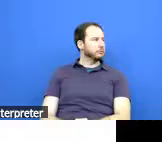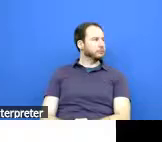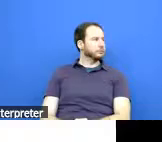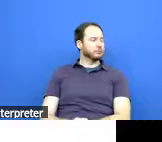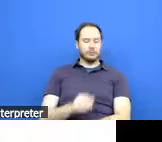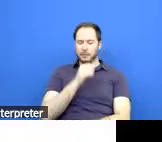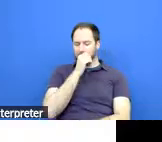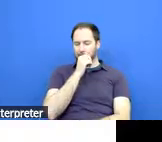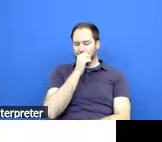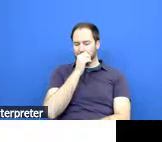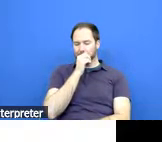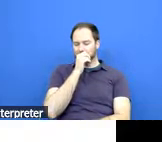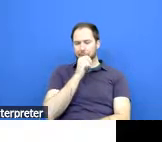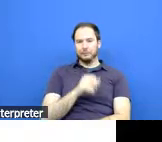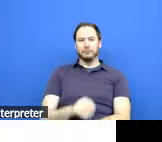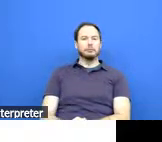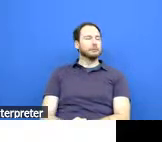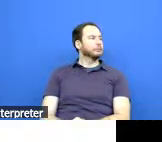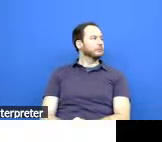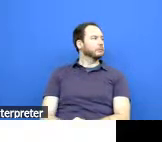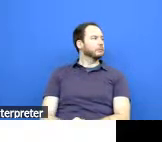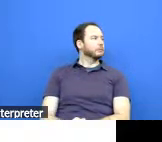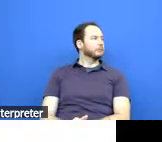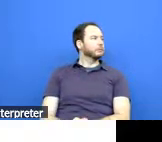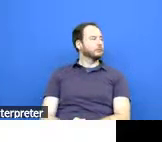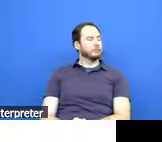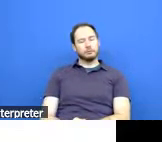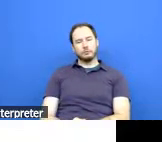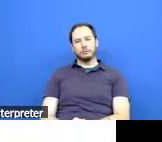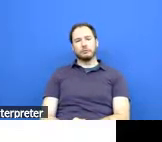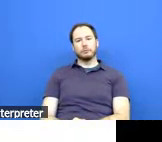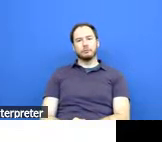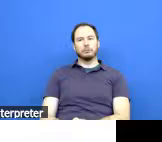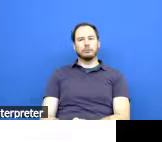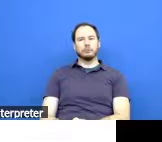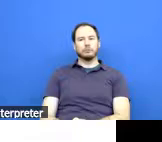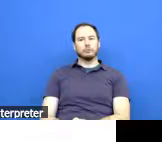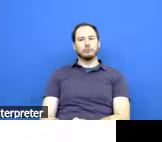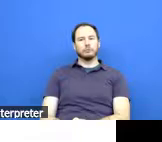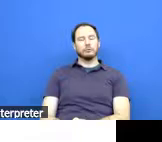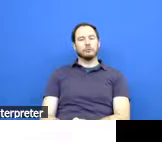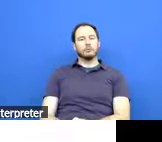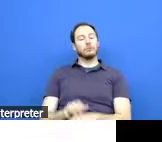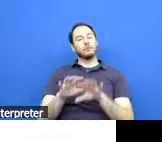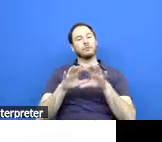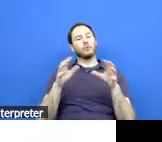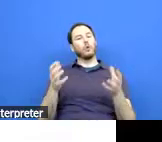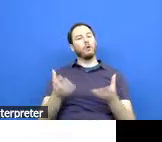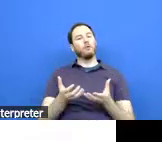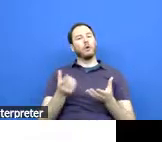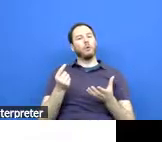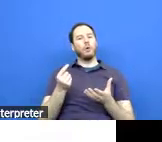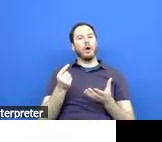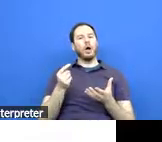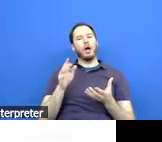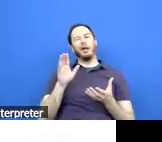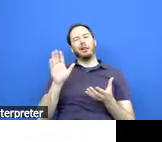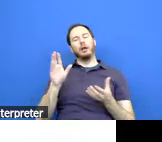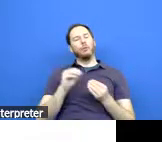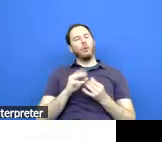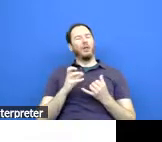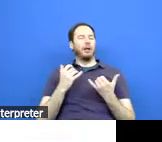There was overall, when you looked at it, it was more of what I'll call the more modern style,